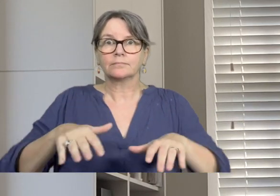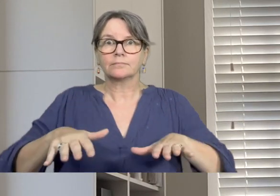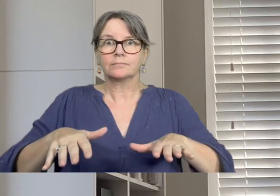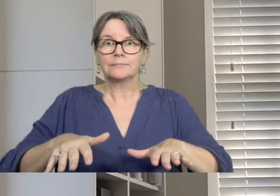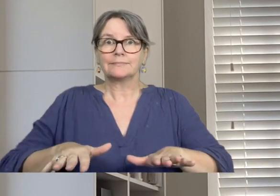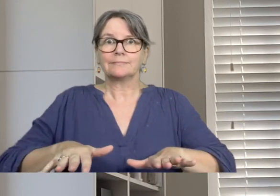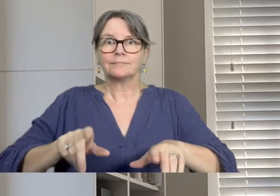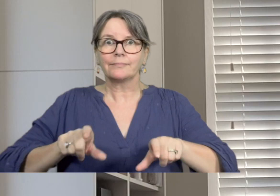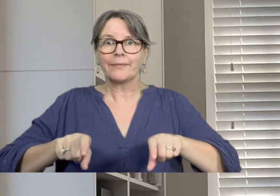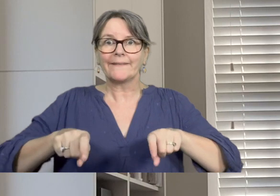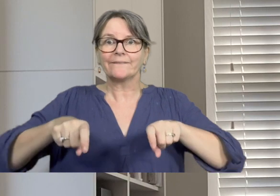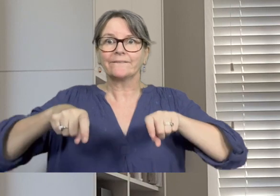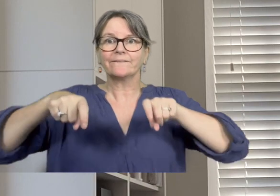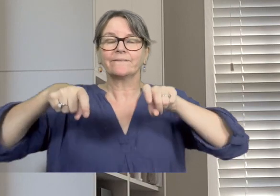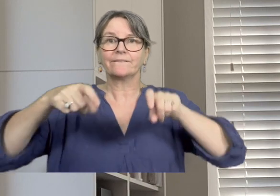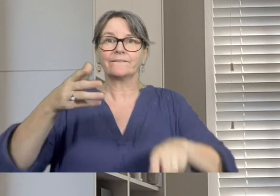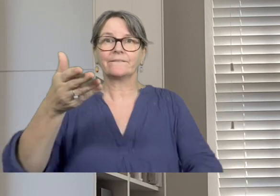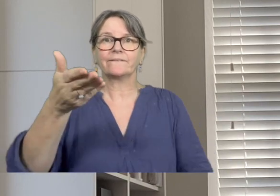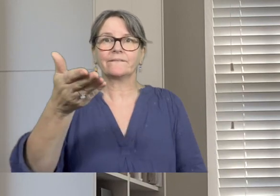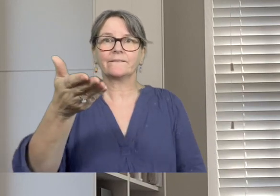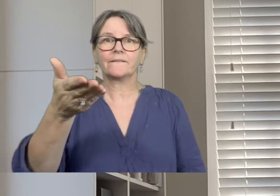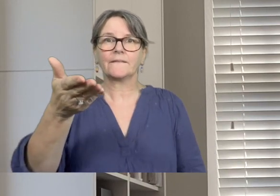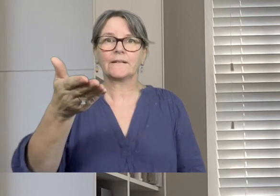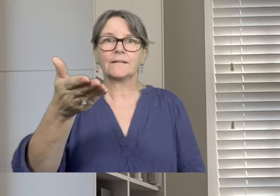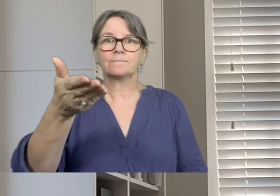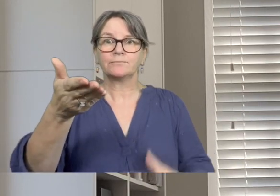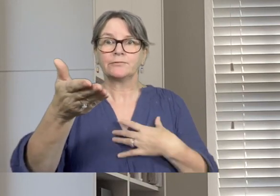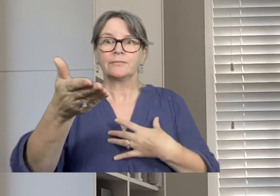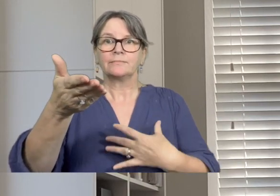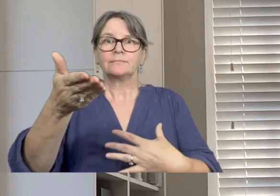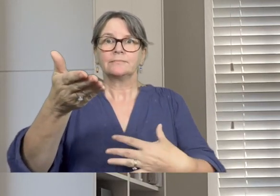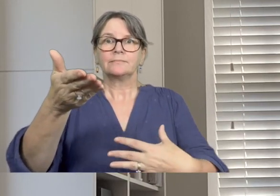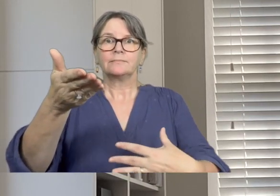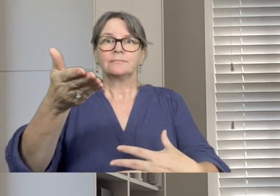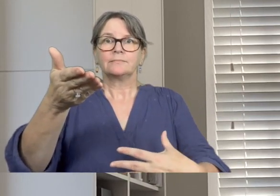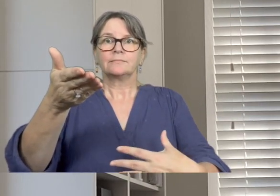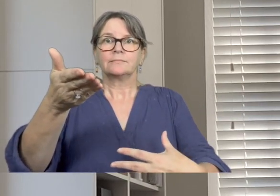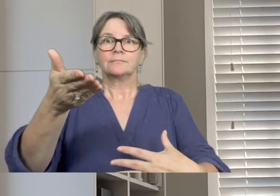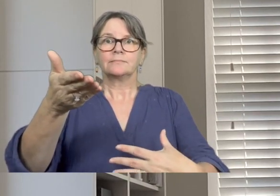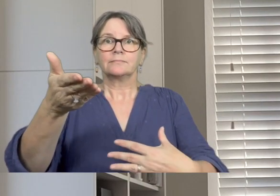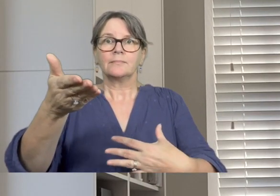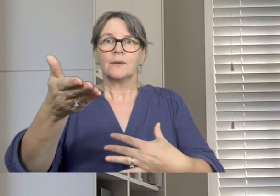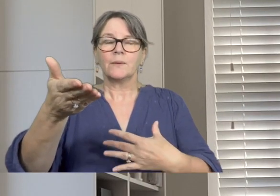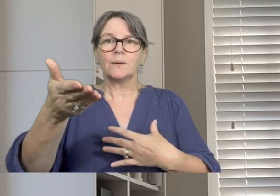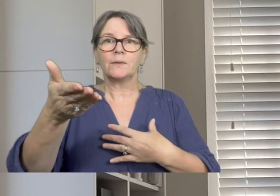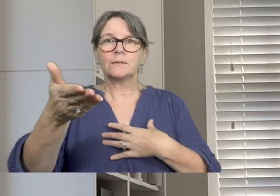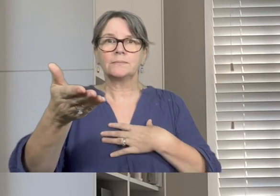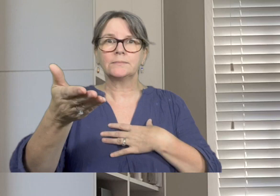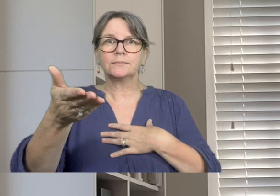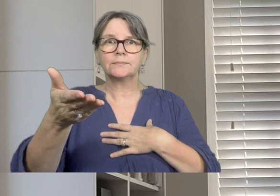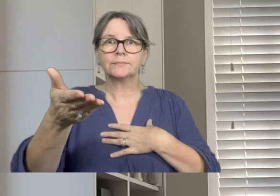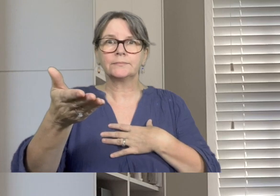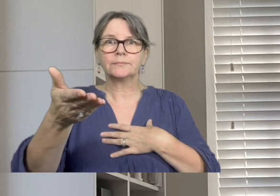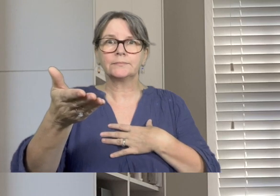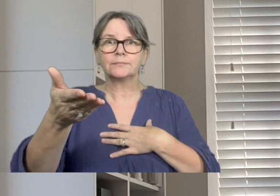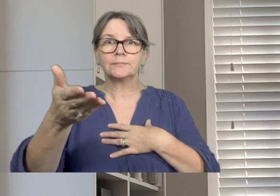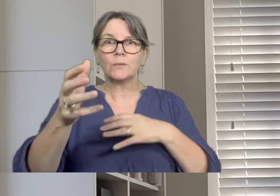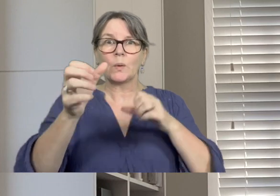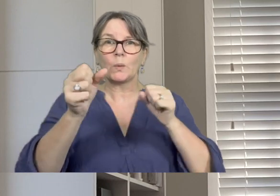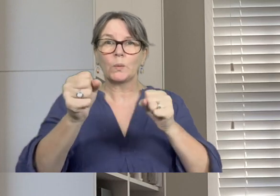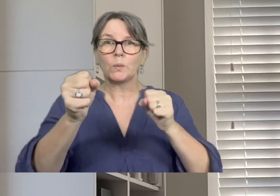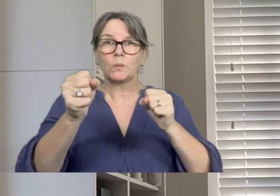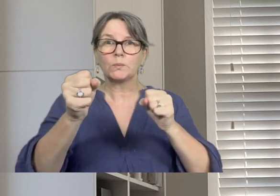heels away or lift the knees. We're going to breathe in and out. And again. And